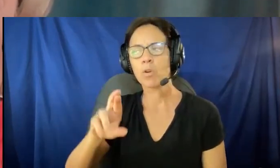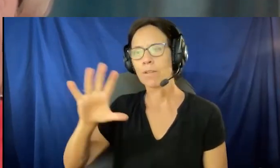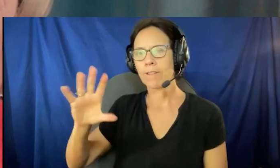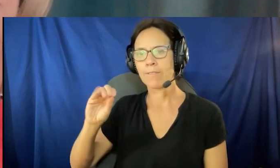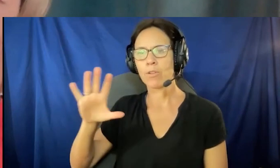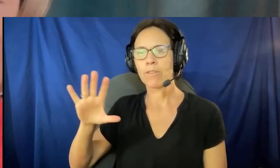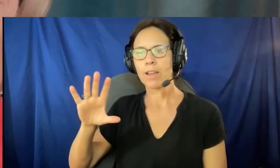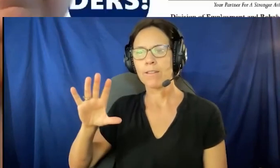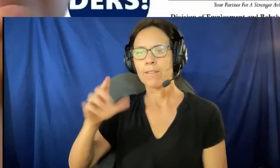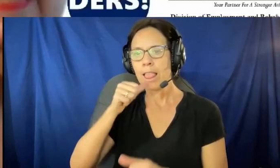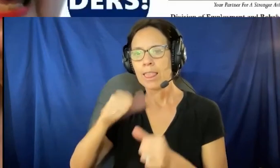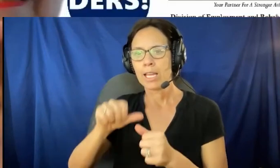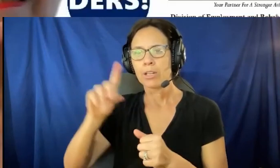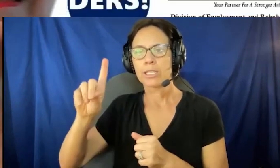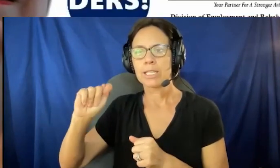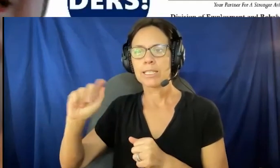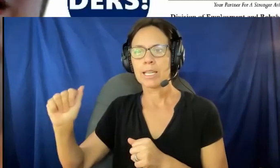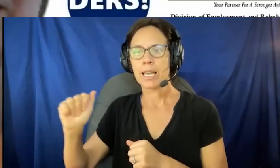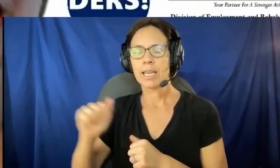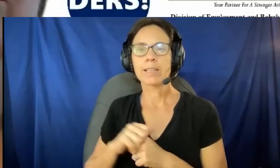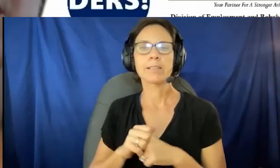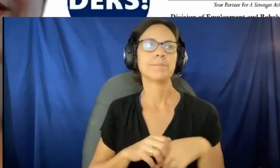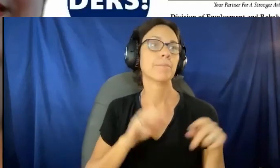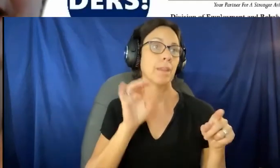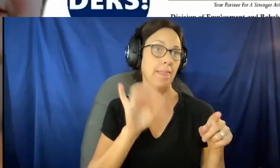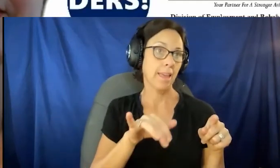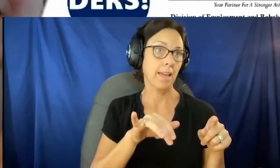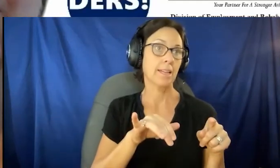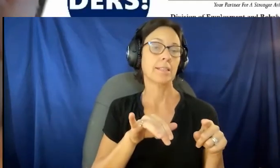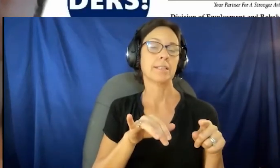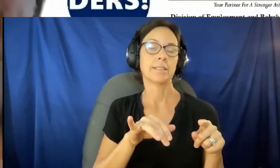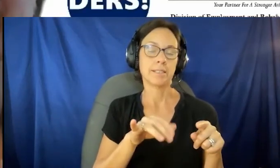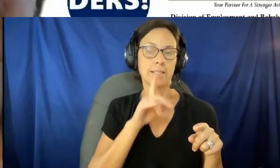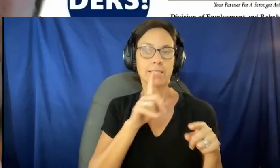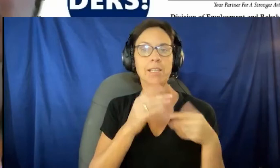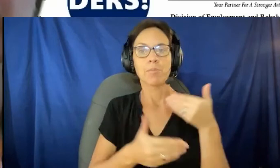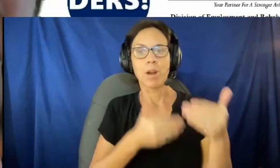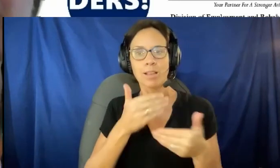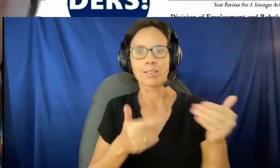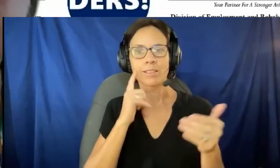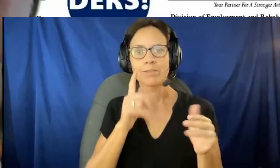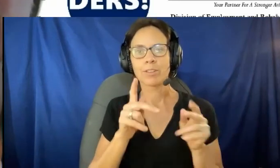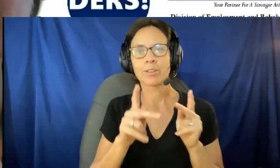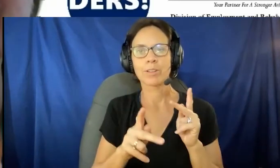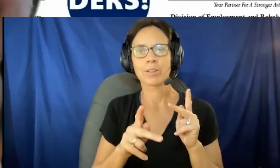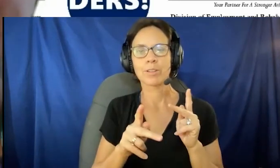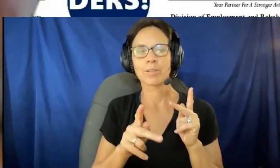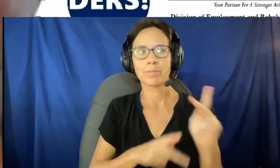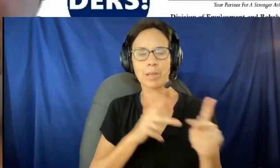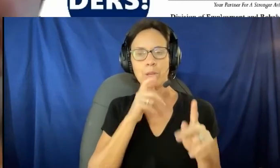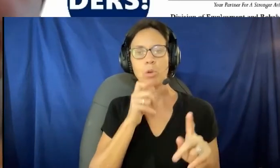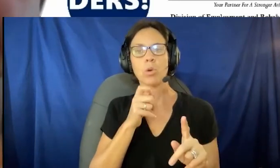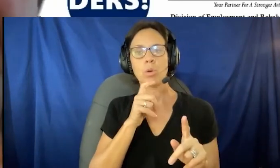DTA? Okay, that is a process for individuals who are